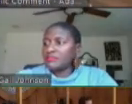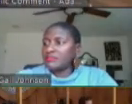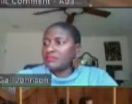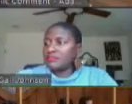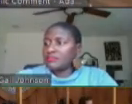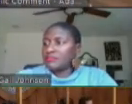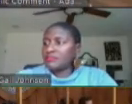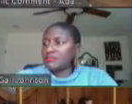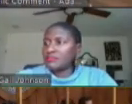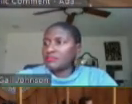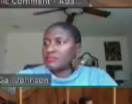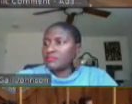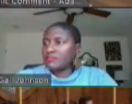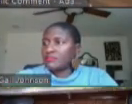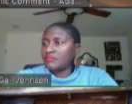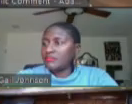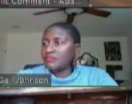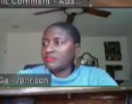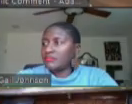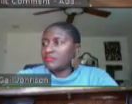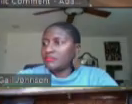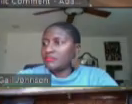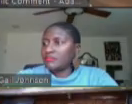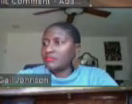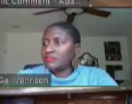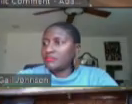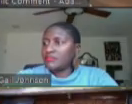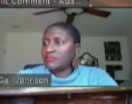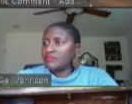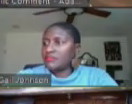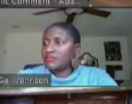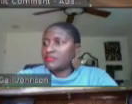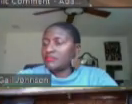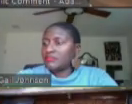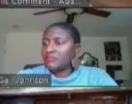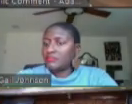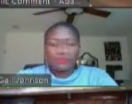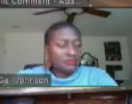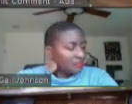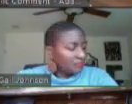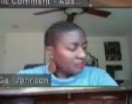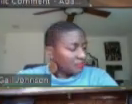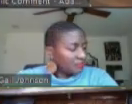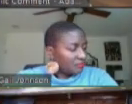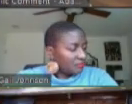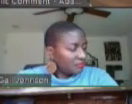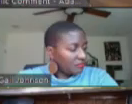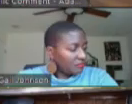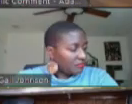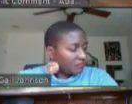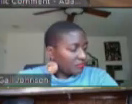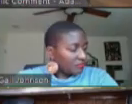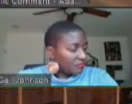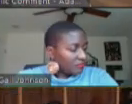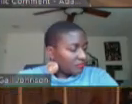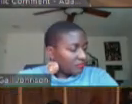that we add, I'm going to butcher some of these names, Dejan Kane, Haroon Papa, and Christina Espinoza Hayward to the